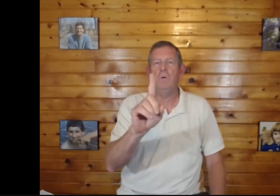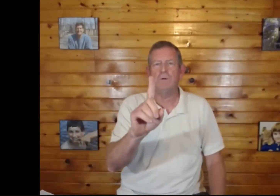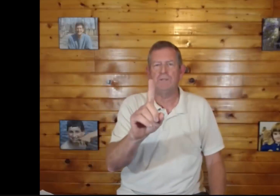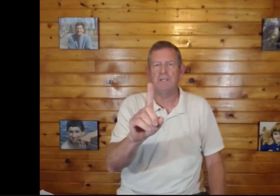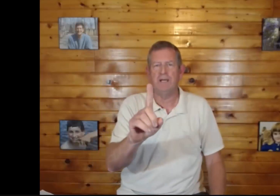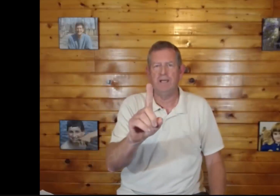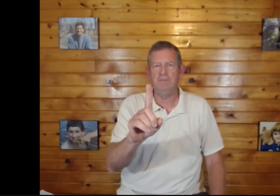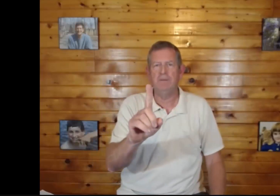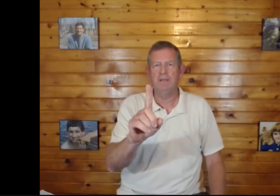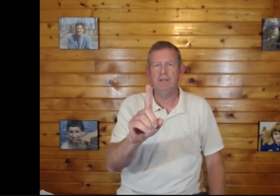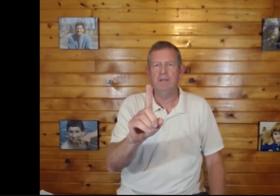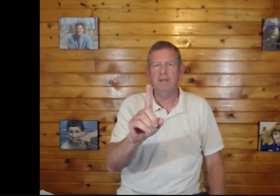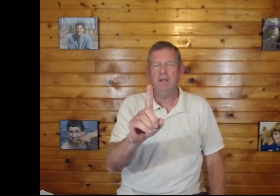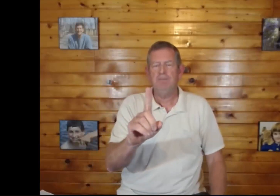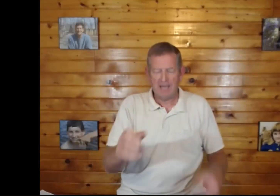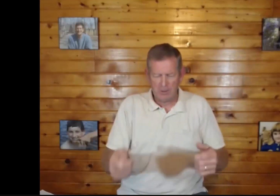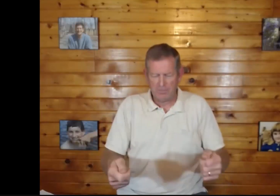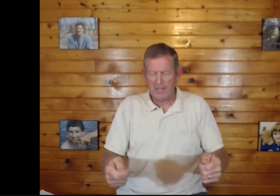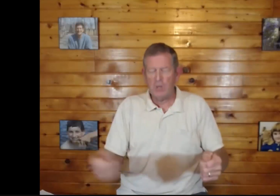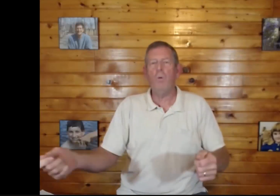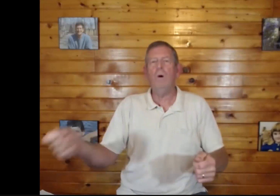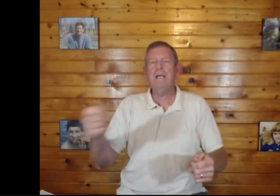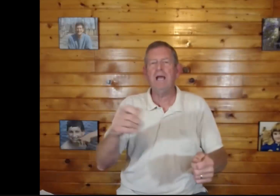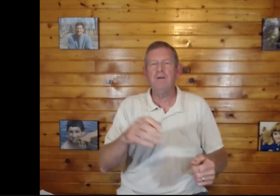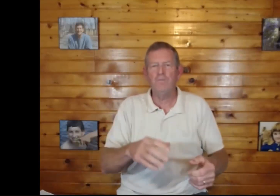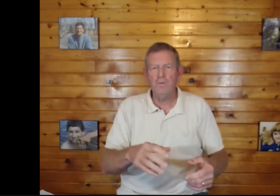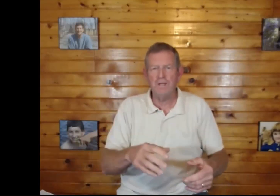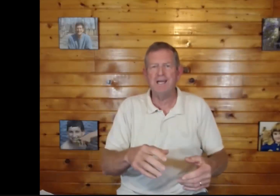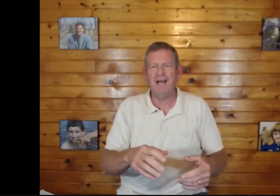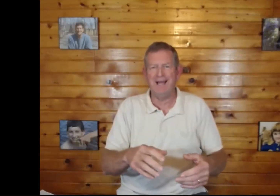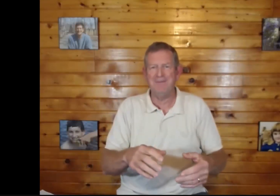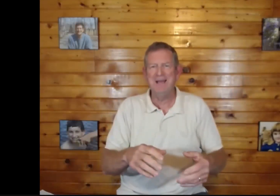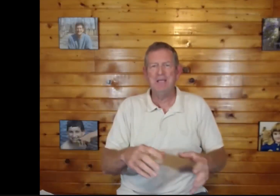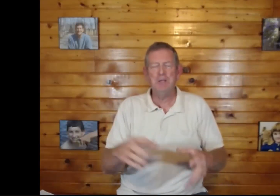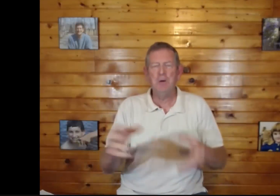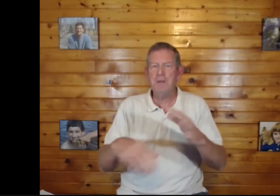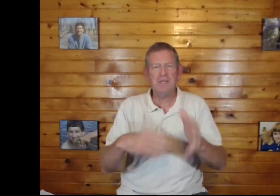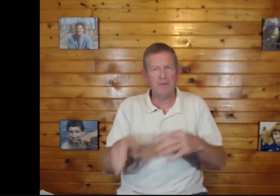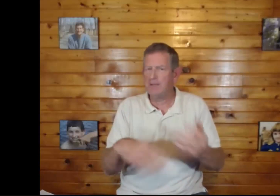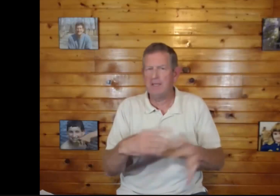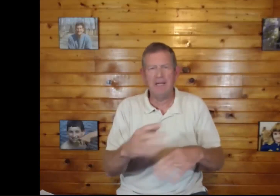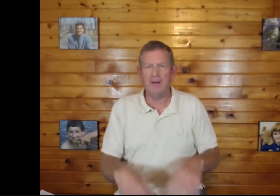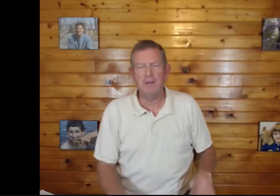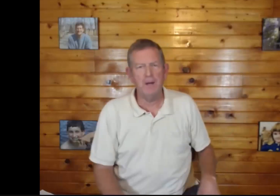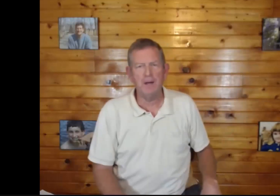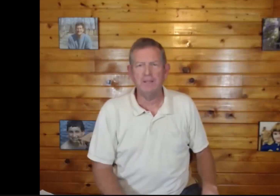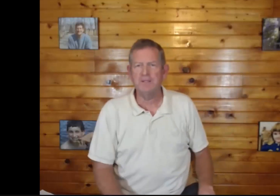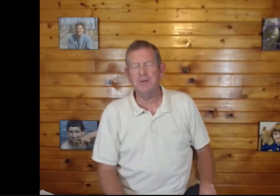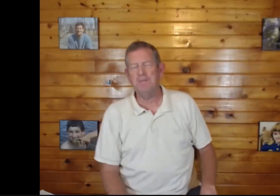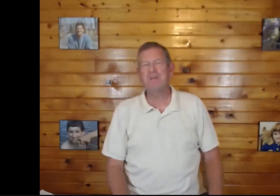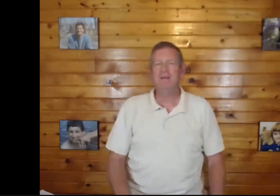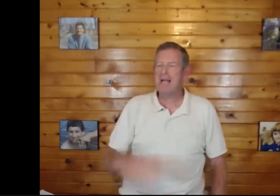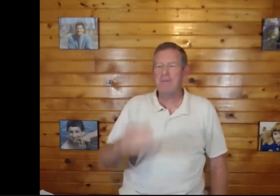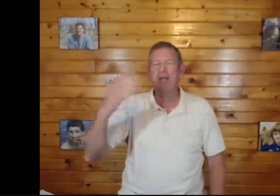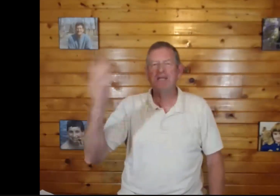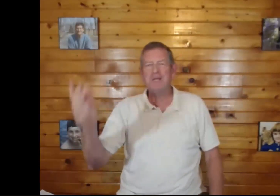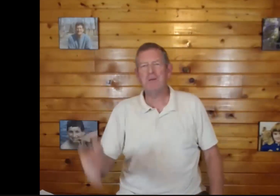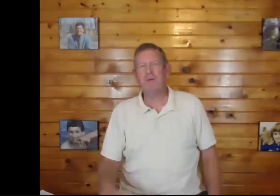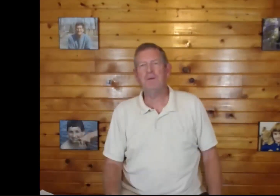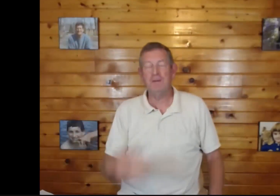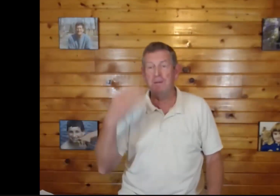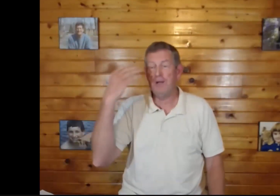one course at a time, and on your plate, you put one kind of food at a time. You don't mix everything together like the Americans do. There's a lot more I